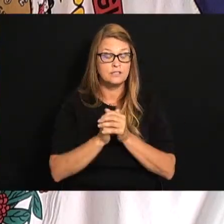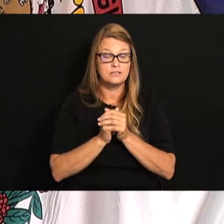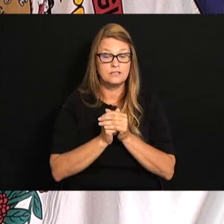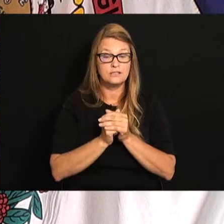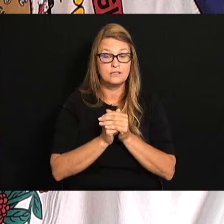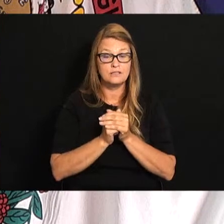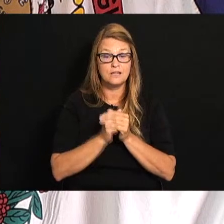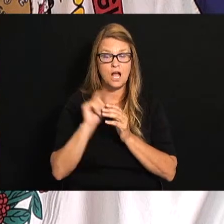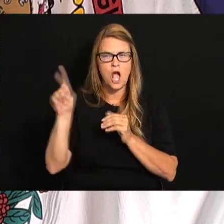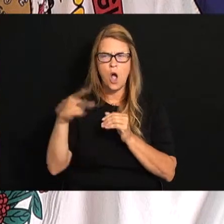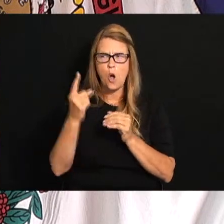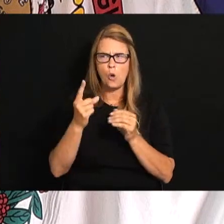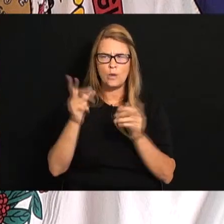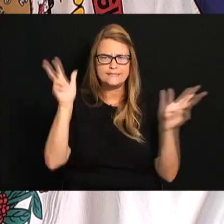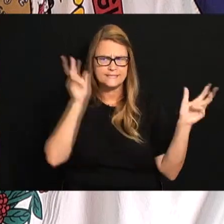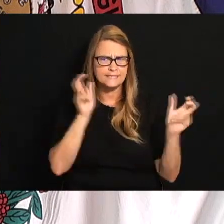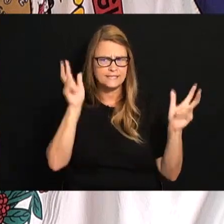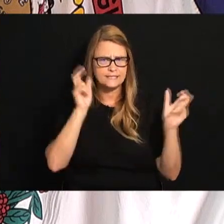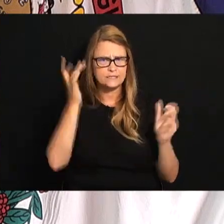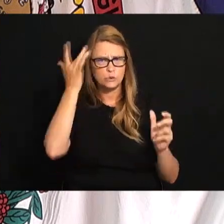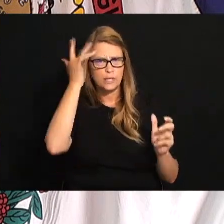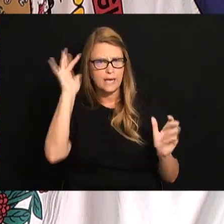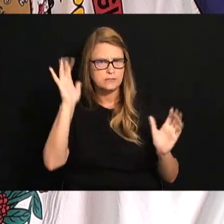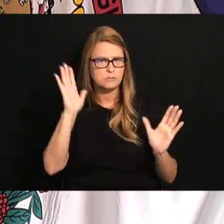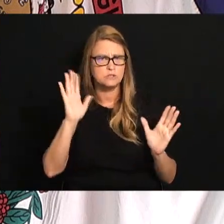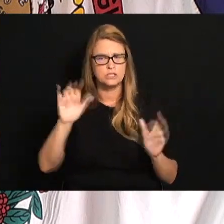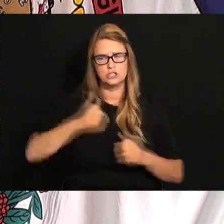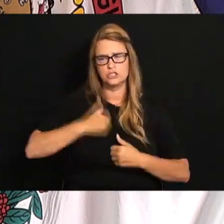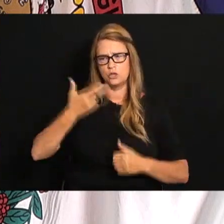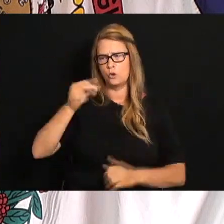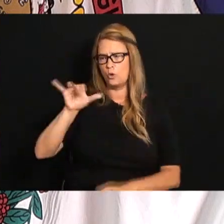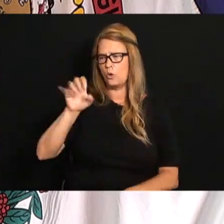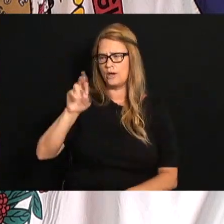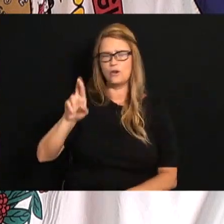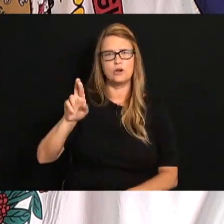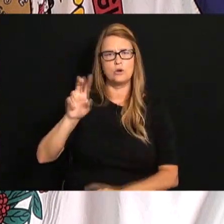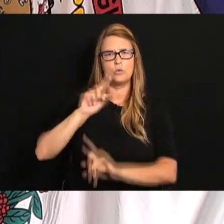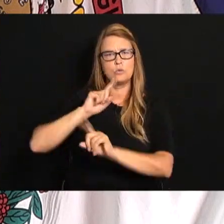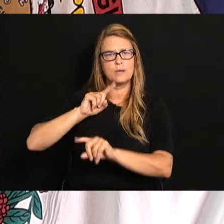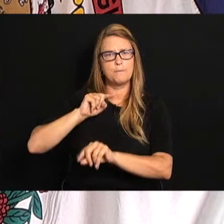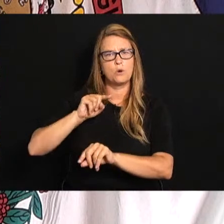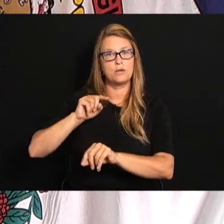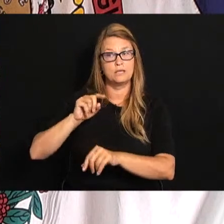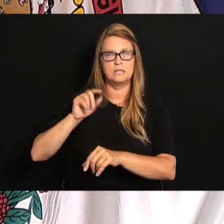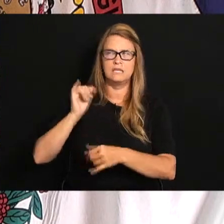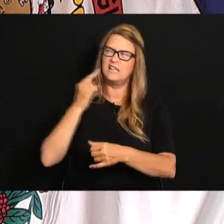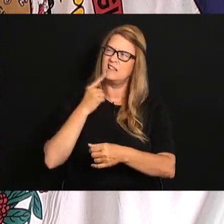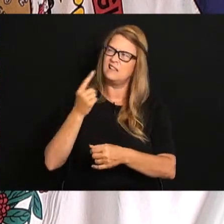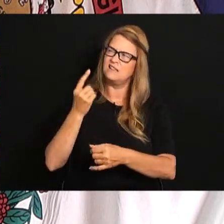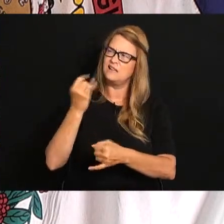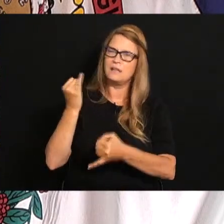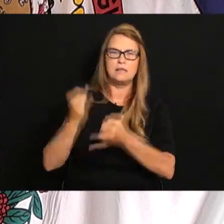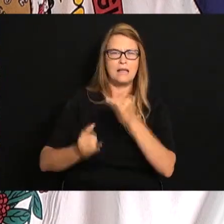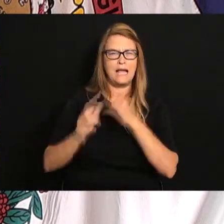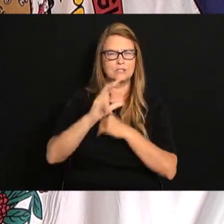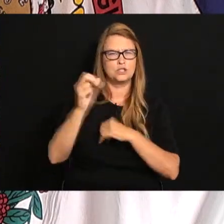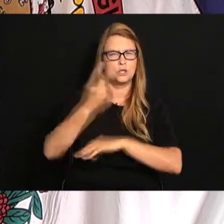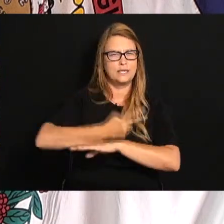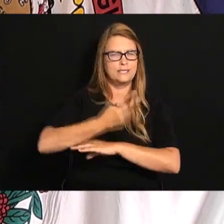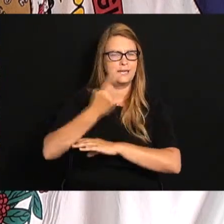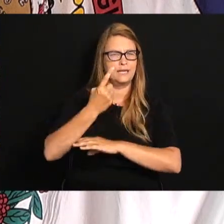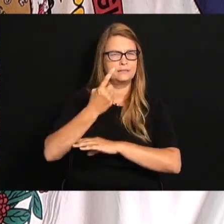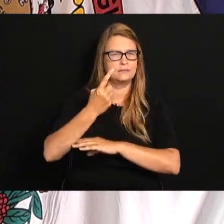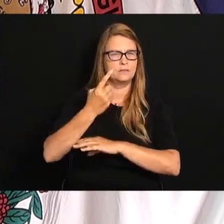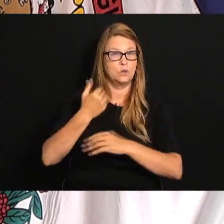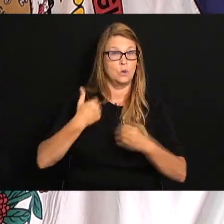always listen. I always listen to our experts. And General Hoyer reported earlier that in the last 30 days,